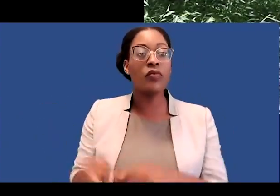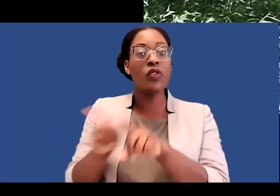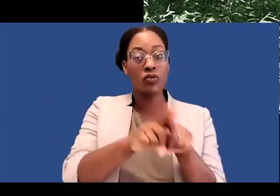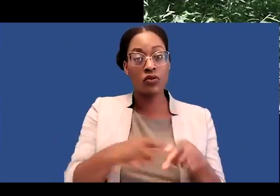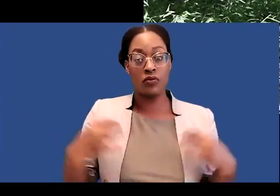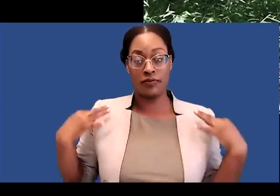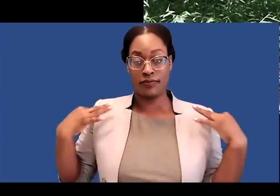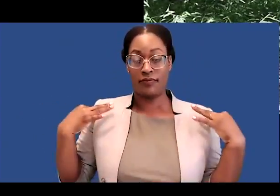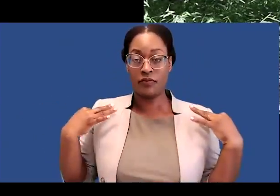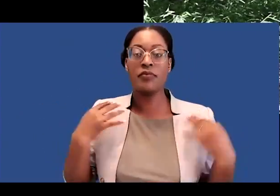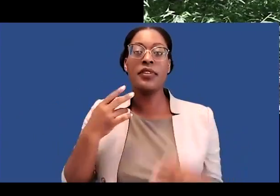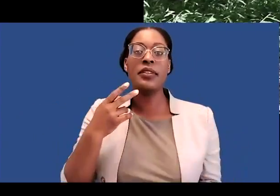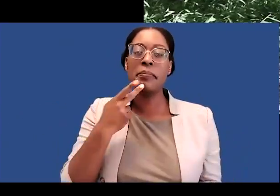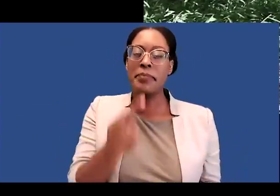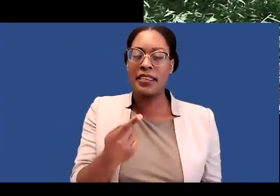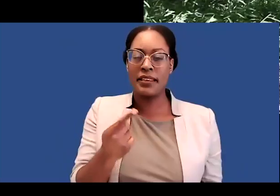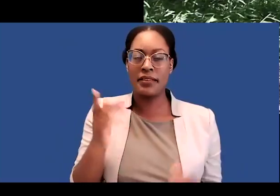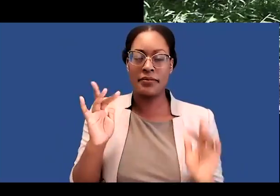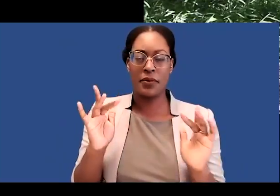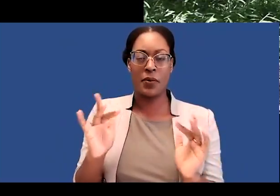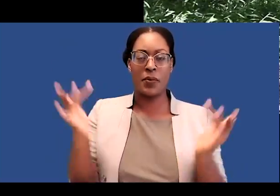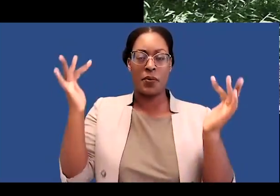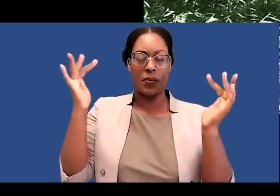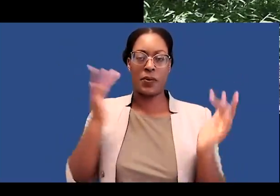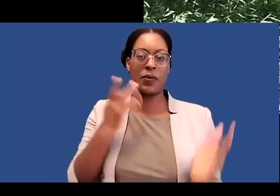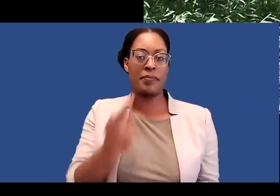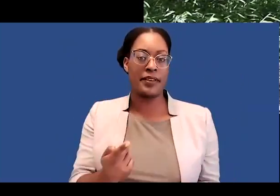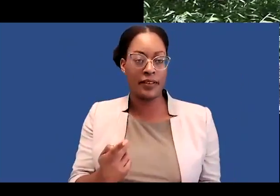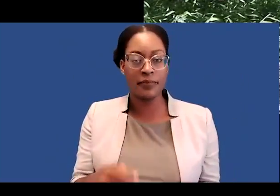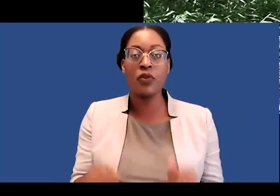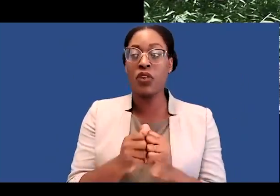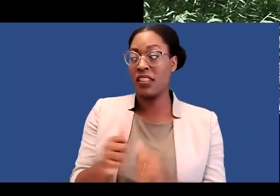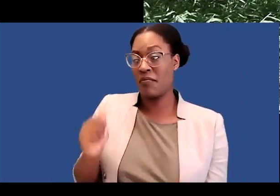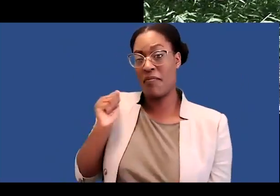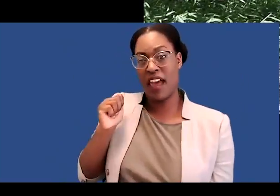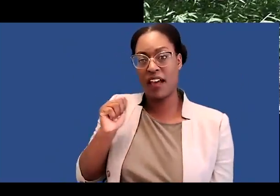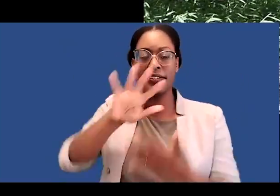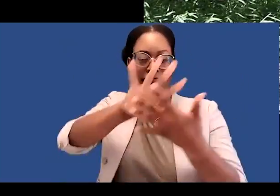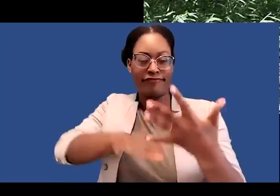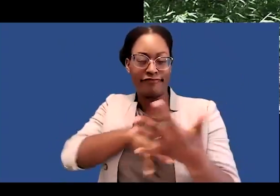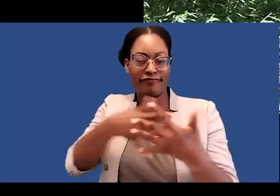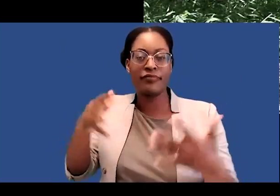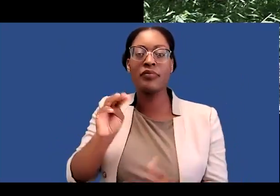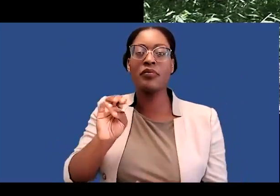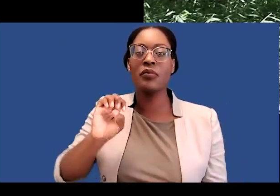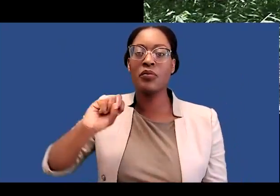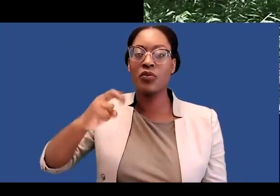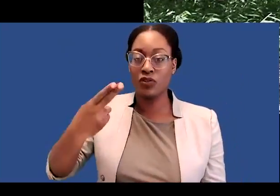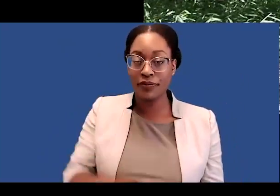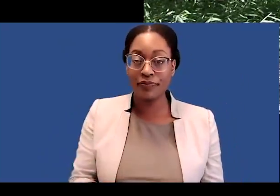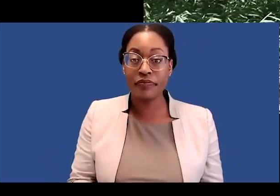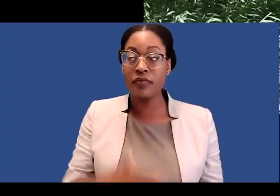back. And today we are in a walking path in the middle of the forest with